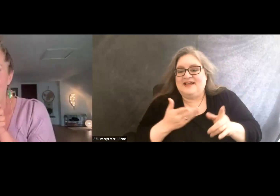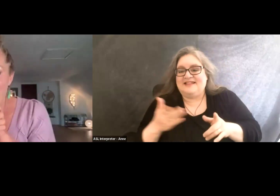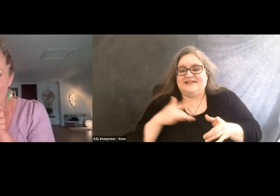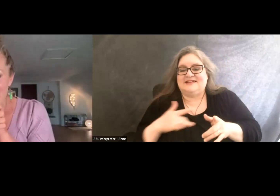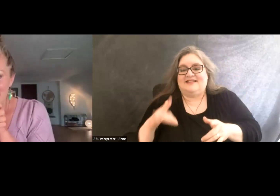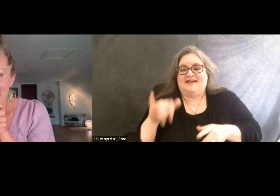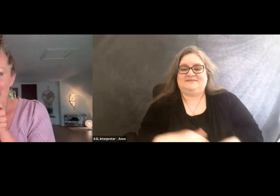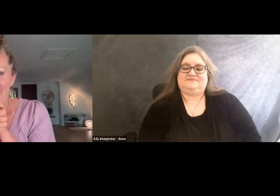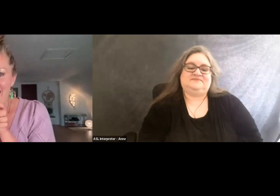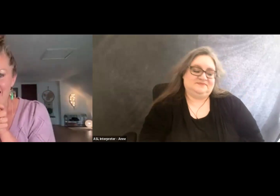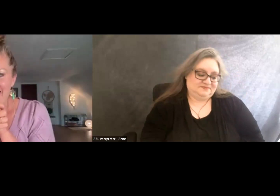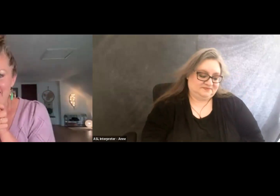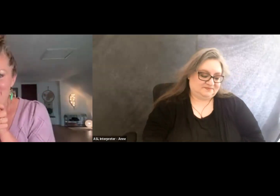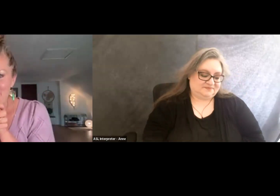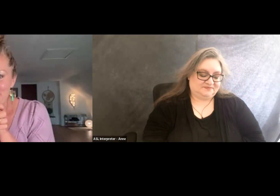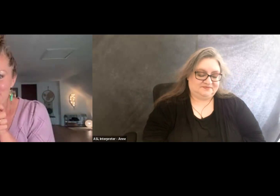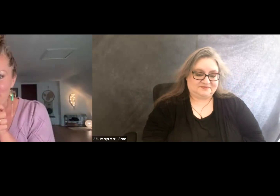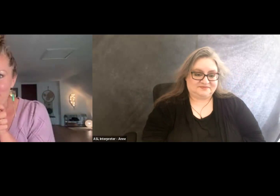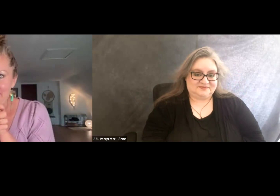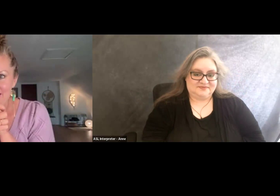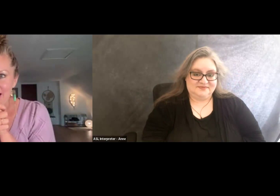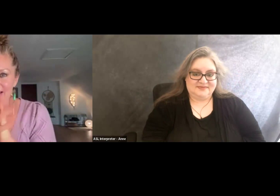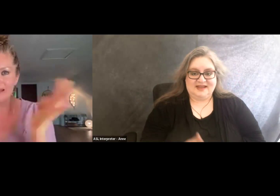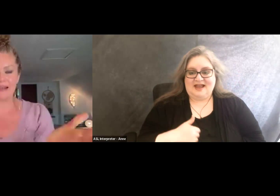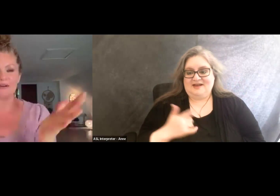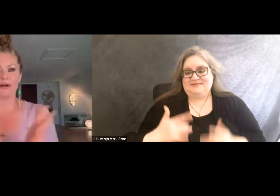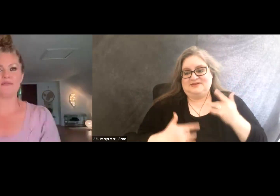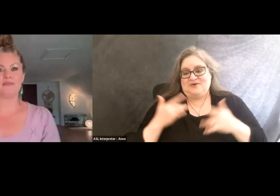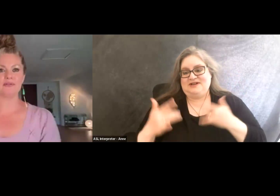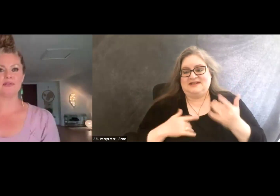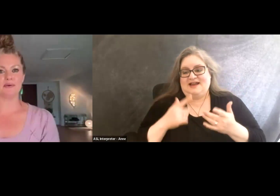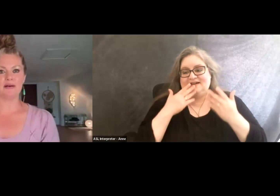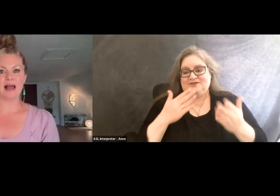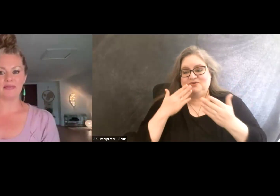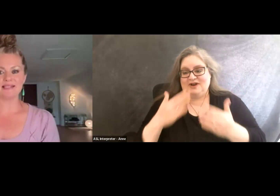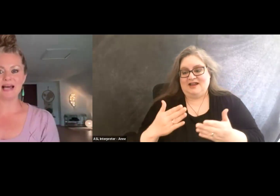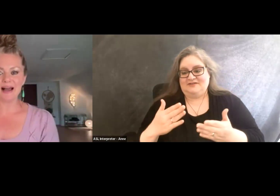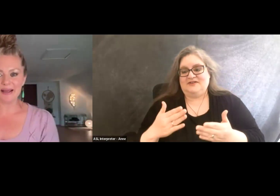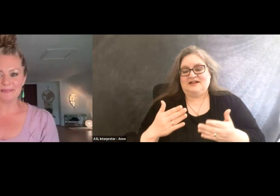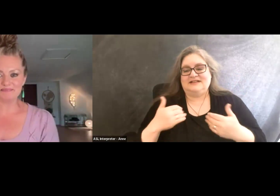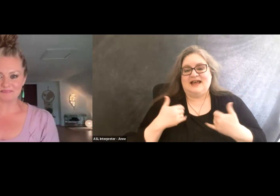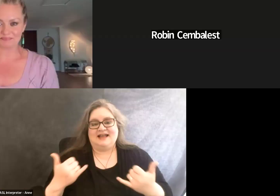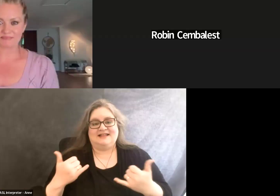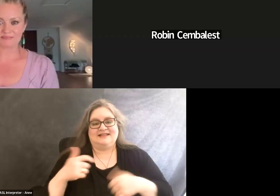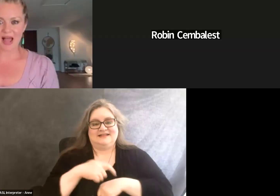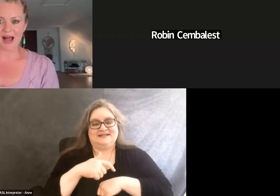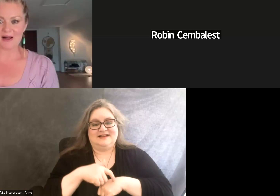So, okay. I am so excited and grateful to have had this